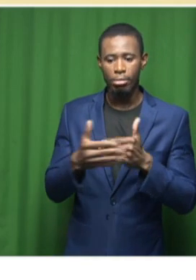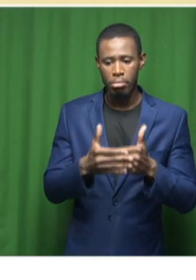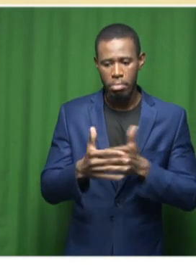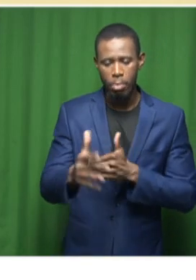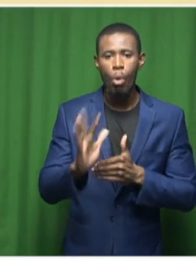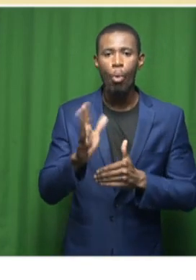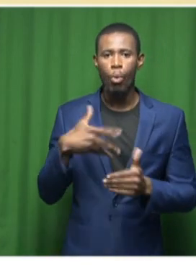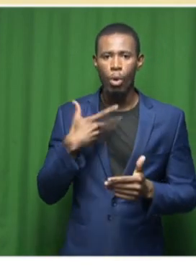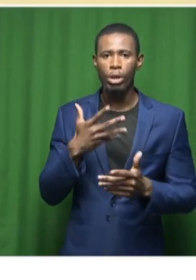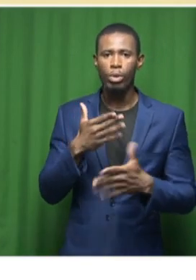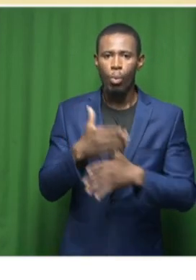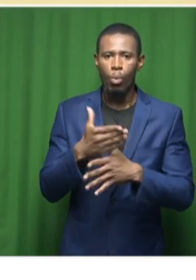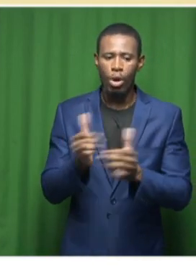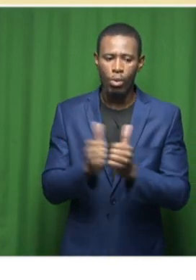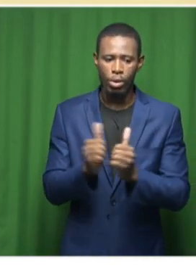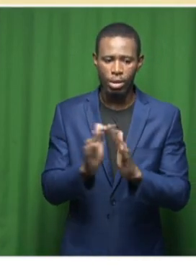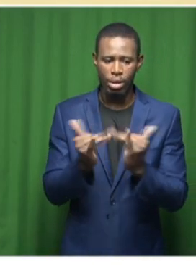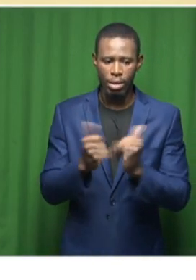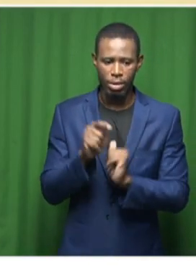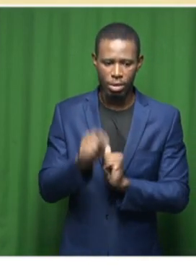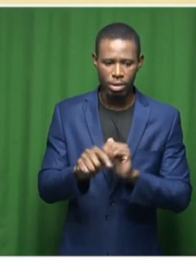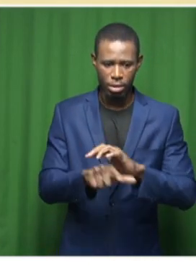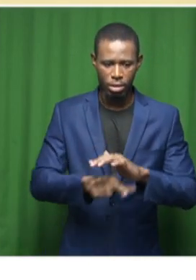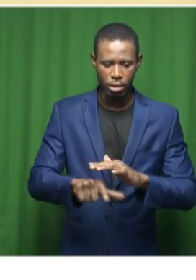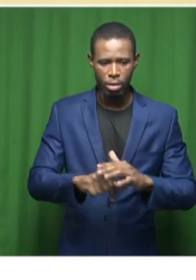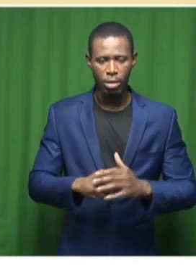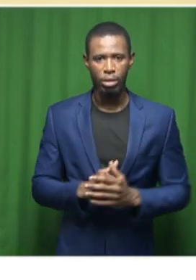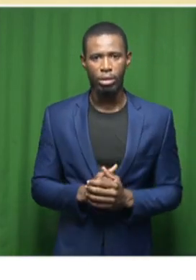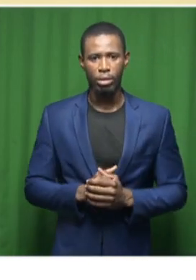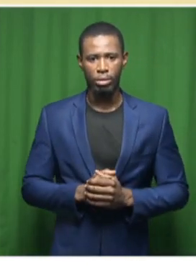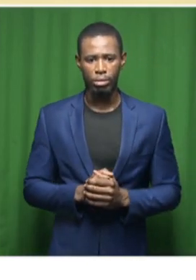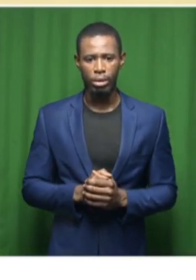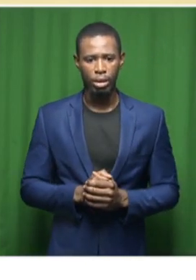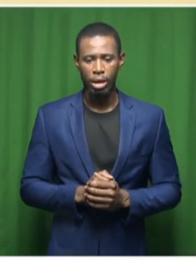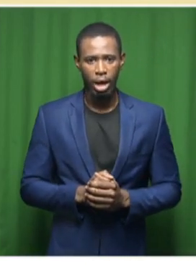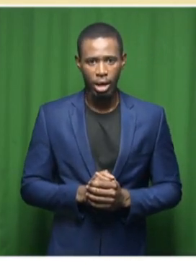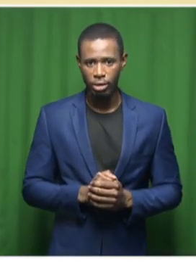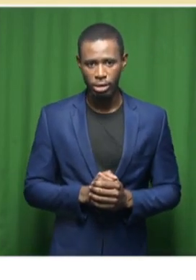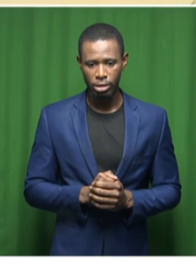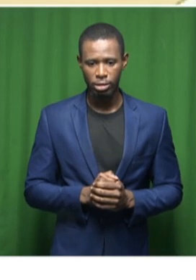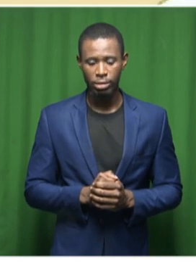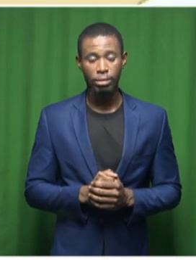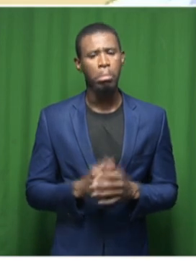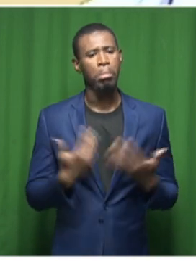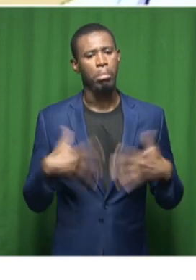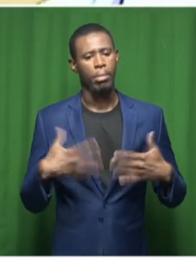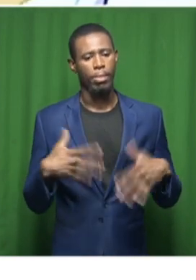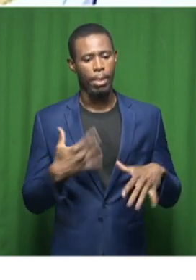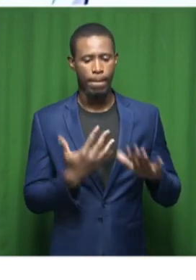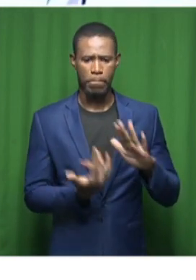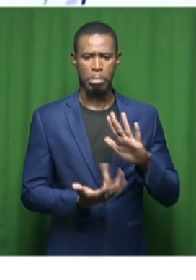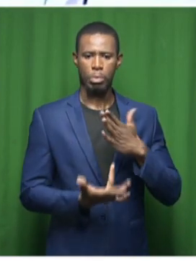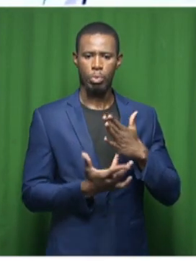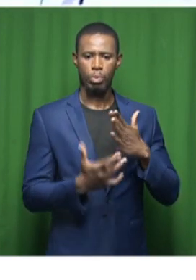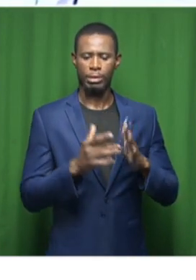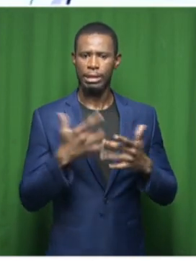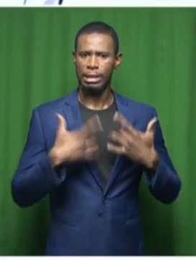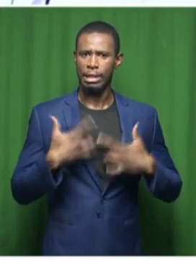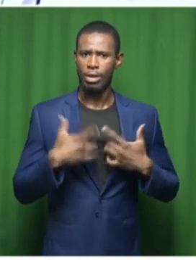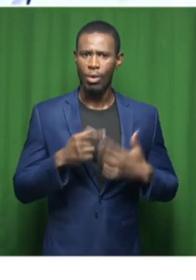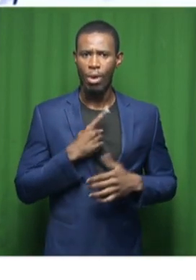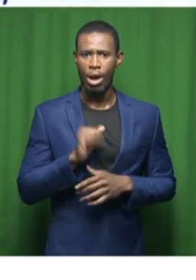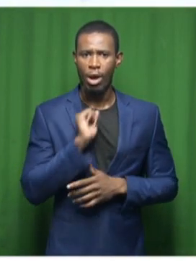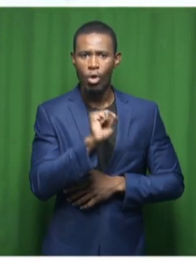forward. So. And I imagine a South African viewer watching now thinking, it's all exciting, but your